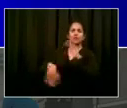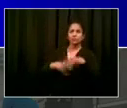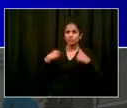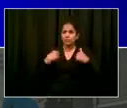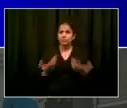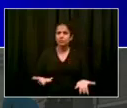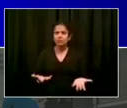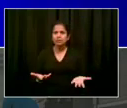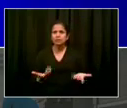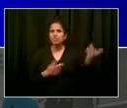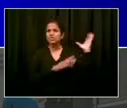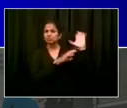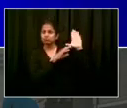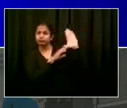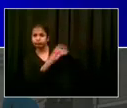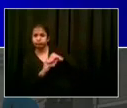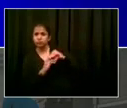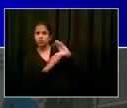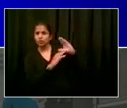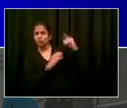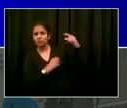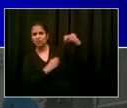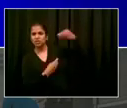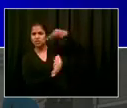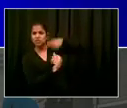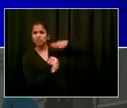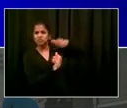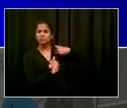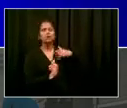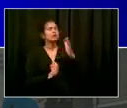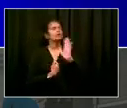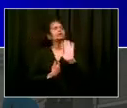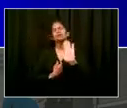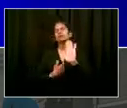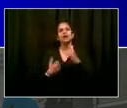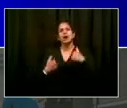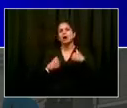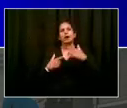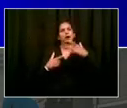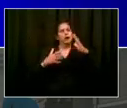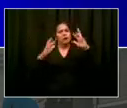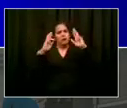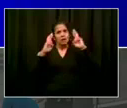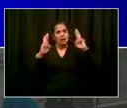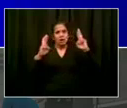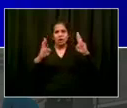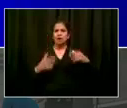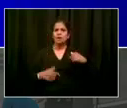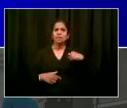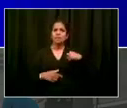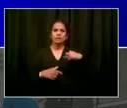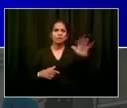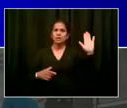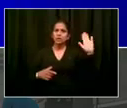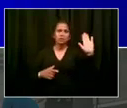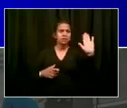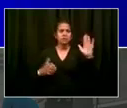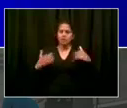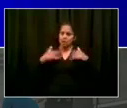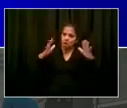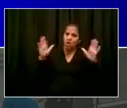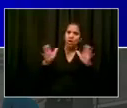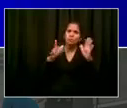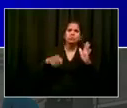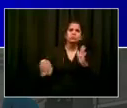counted, regardless of where they come from, regardless of documentation status. So we need to get that word out. This has to be a supreme